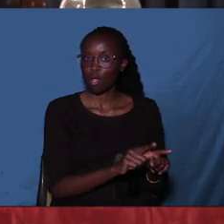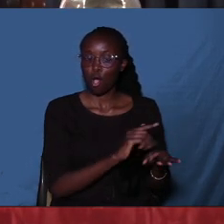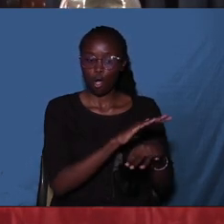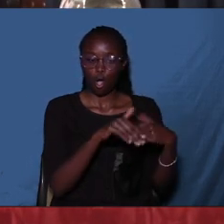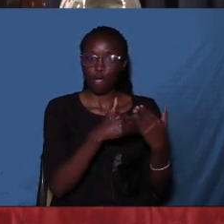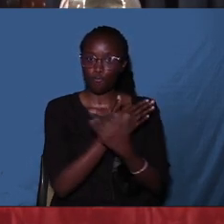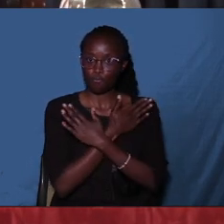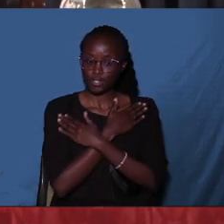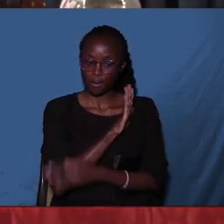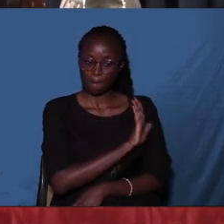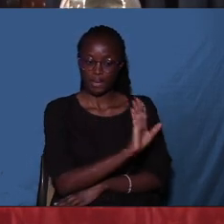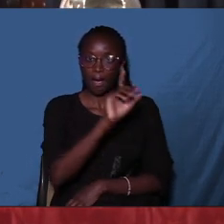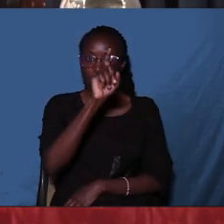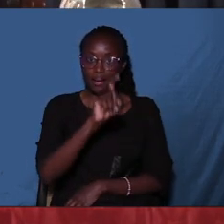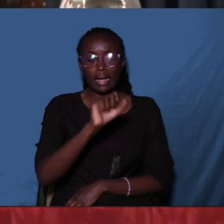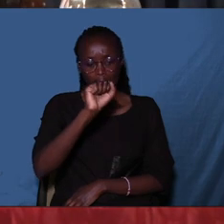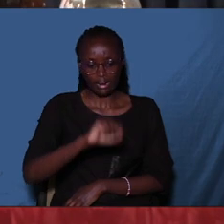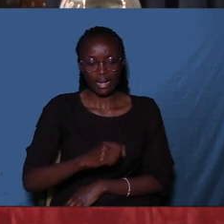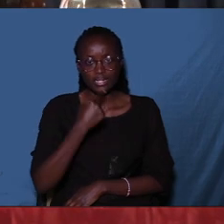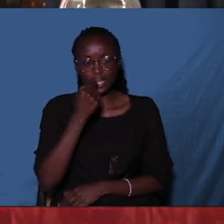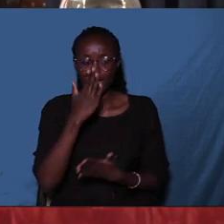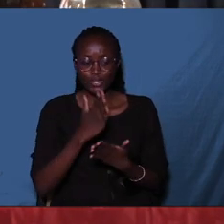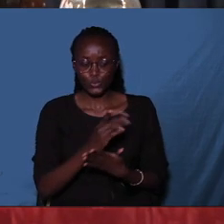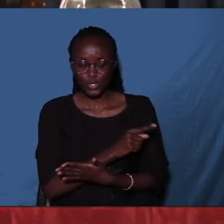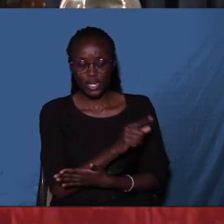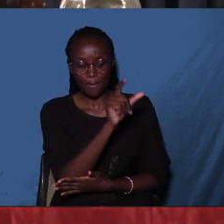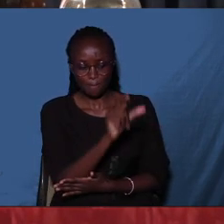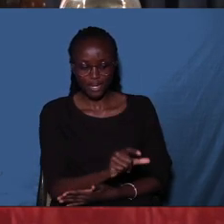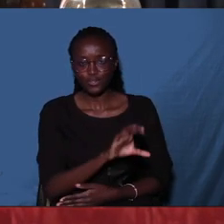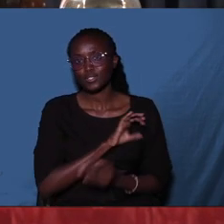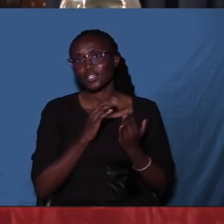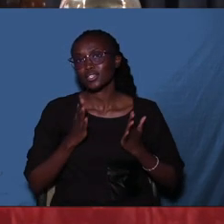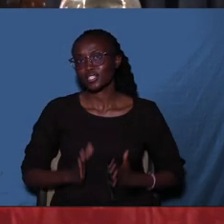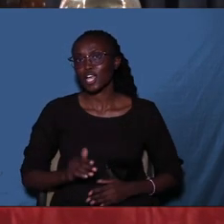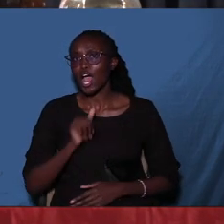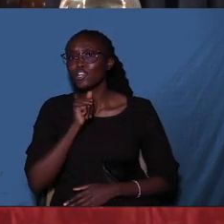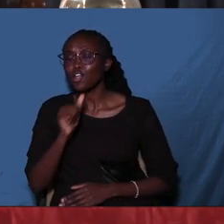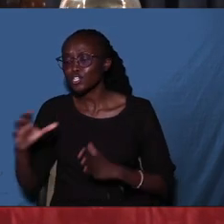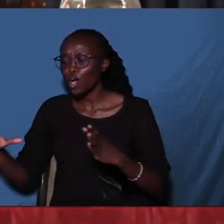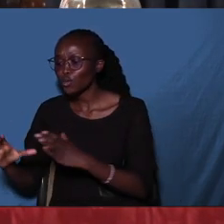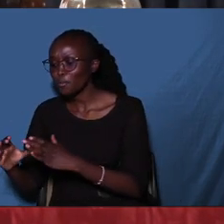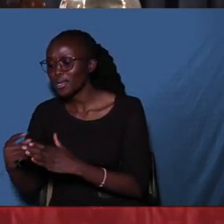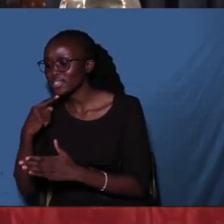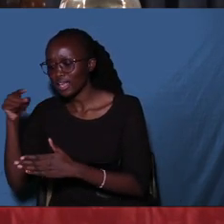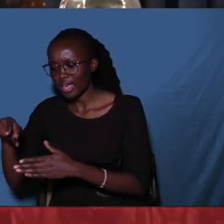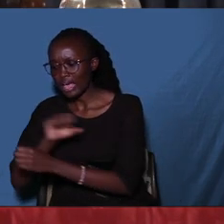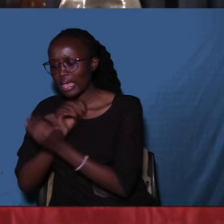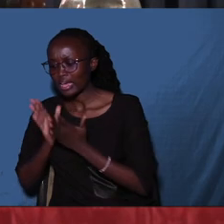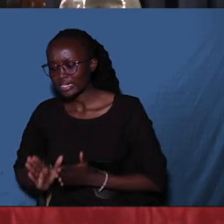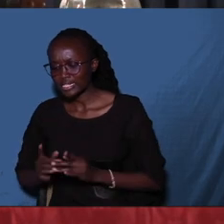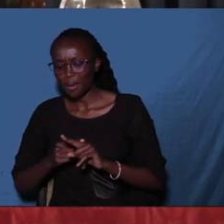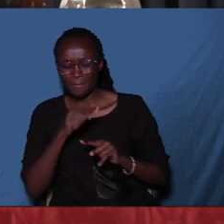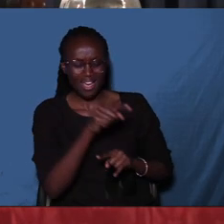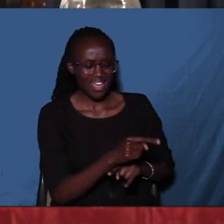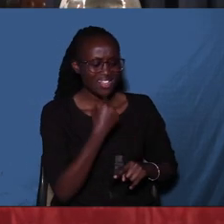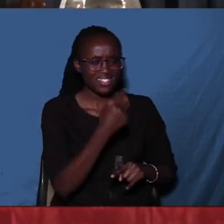anywhere. Somebody will know you the way you are, where you are, everywhere. He will not say, no, this one is a different person,